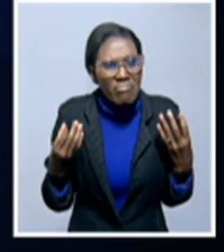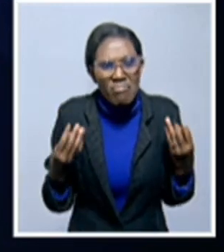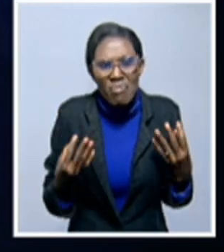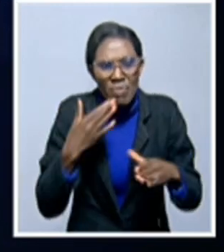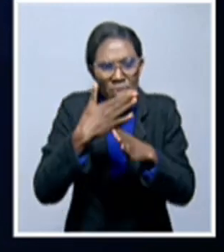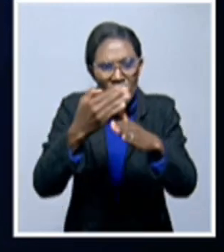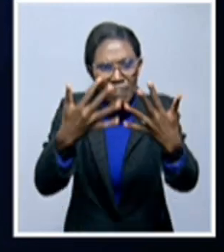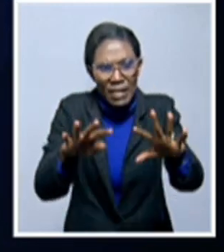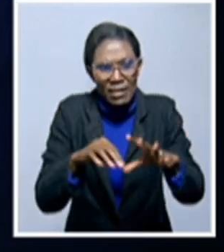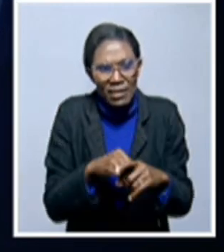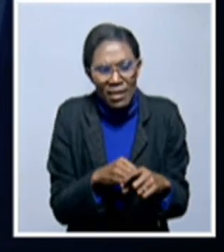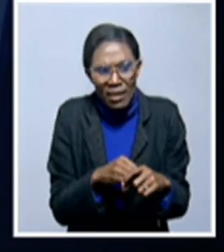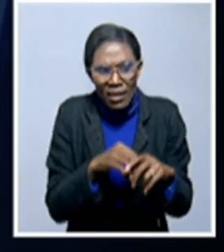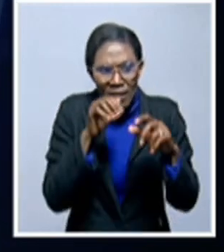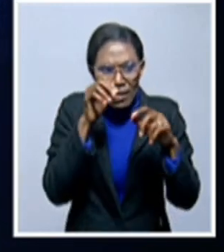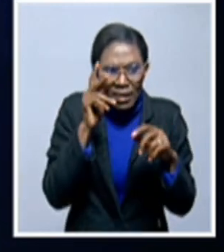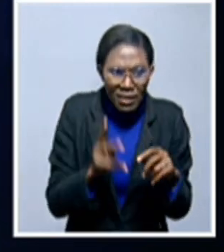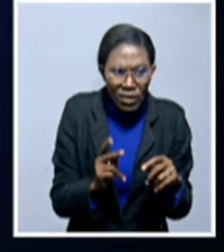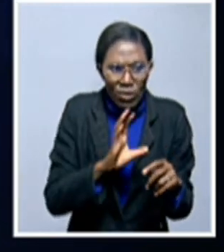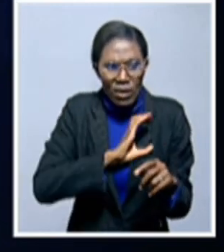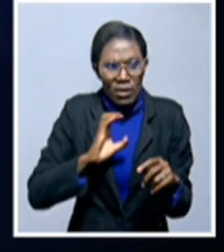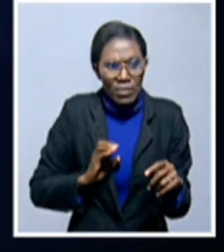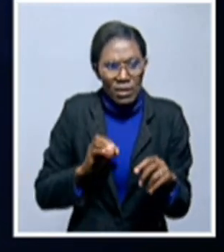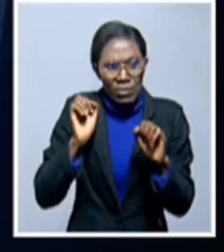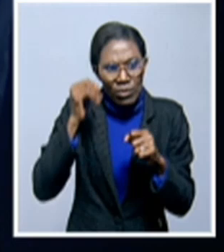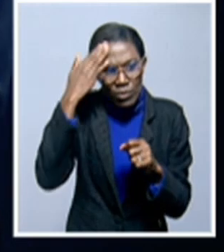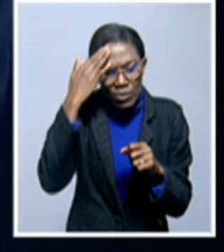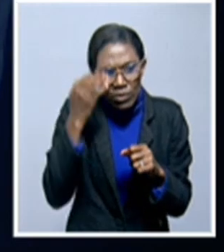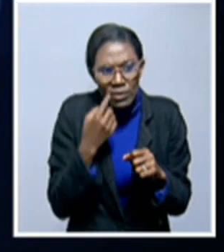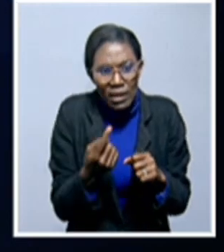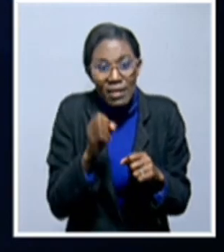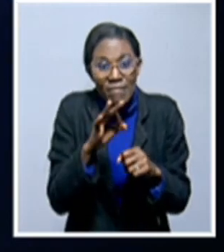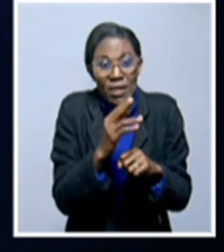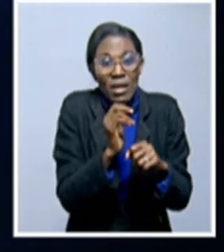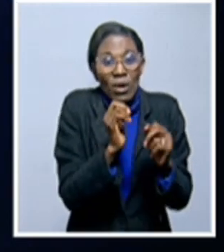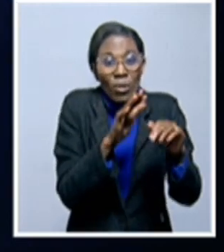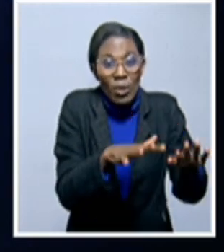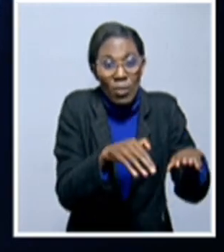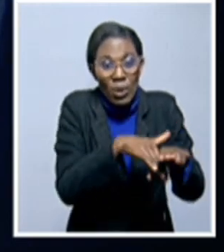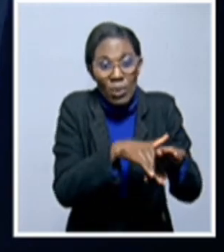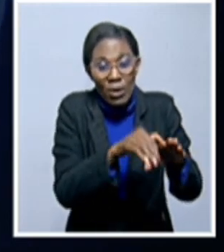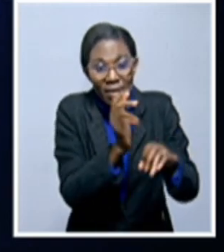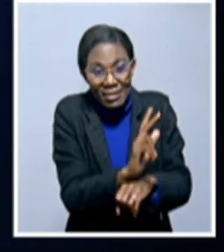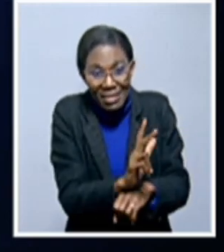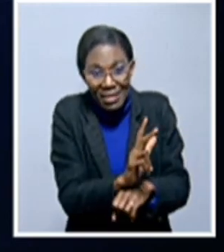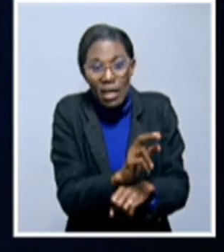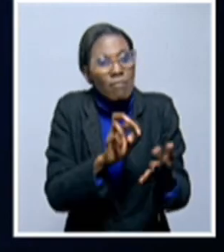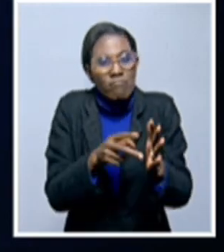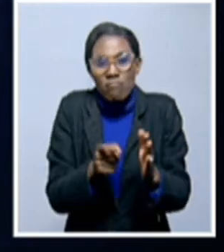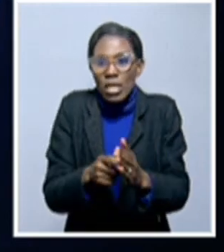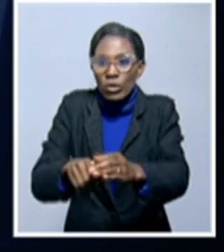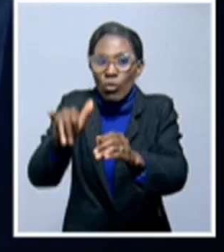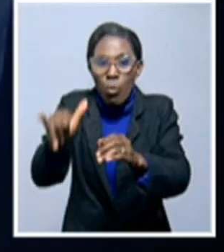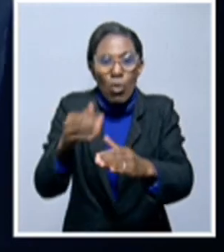mandate, to make sure that, yes, when they're on recess, they are not idle, but it's for them now to conduct their oversight